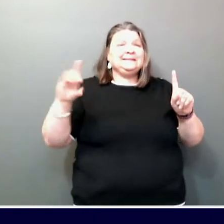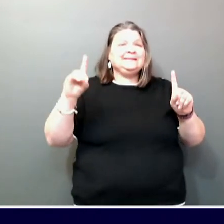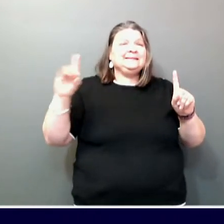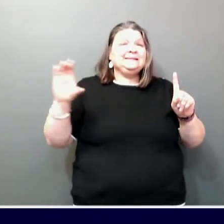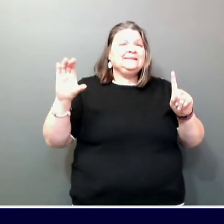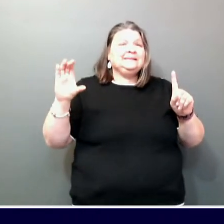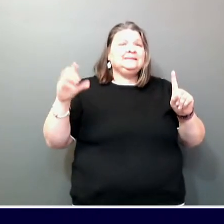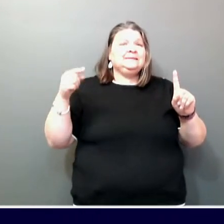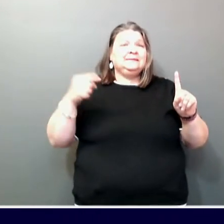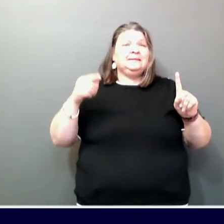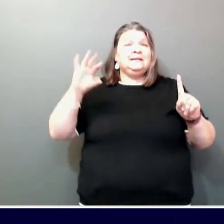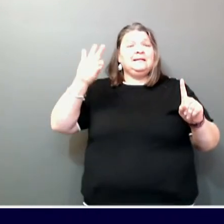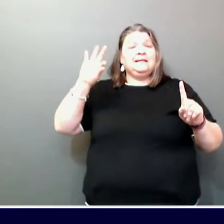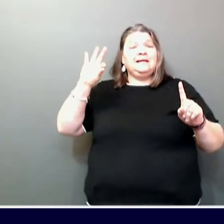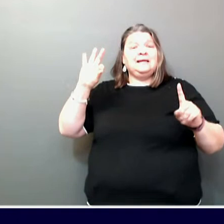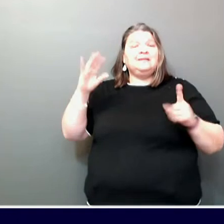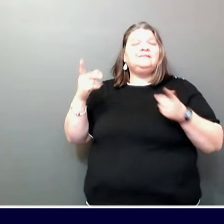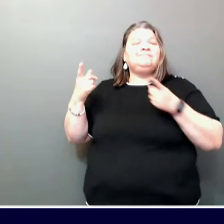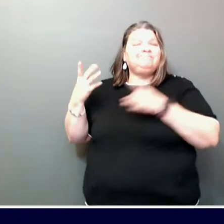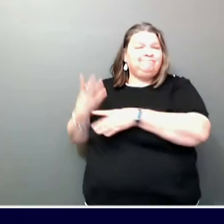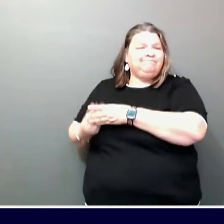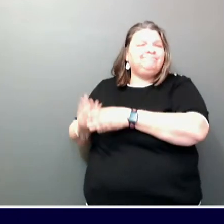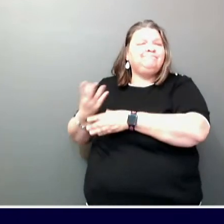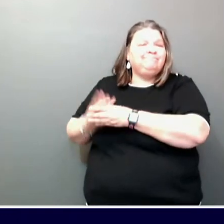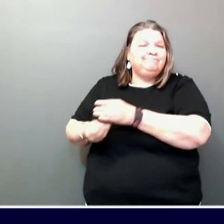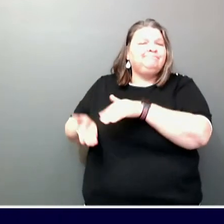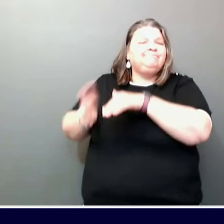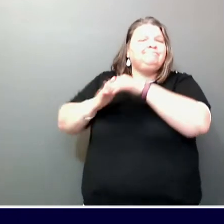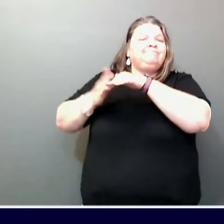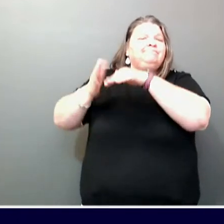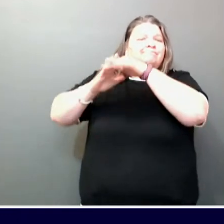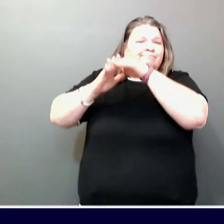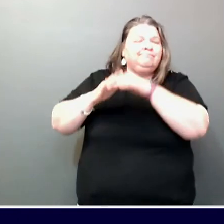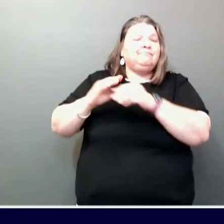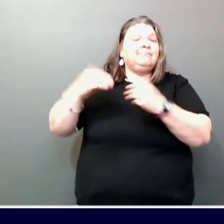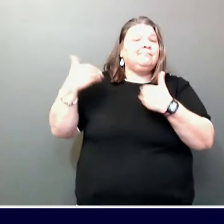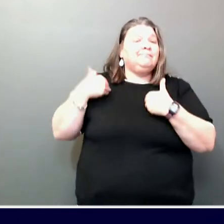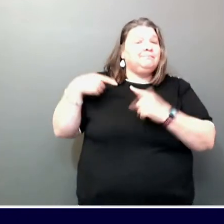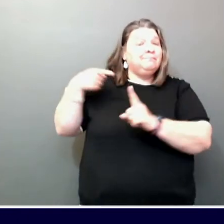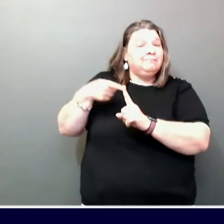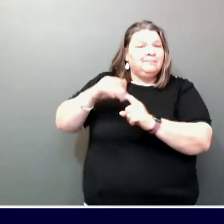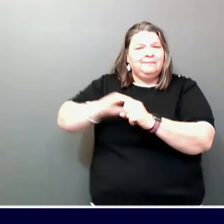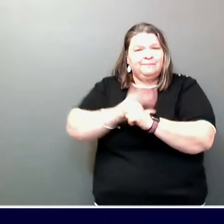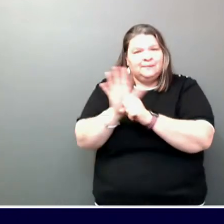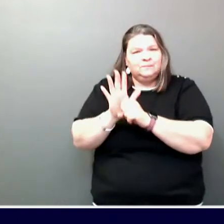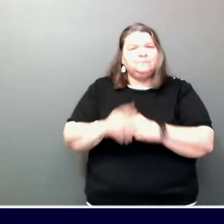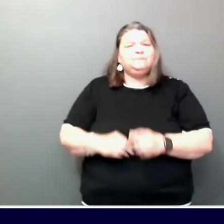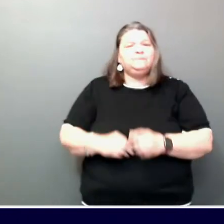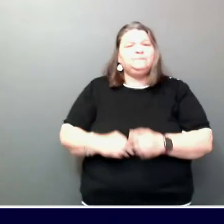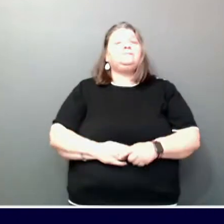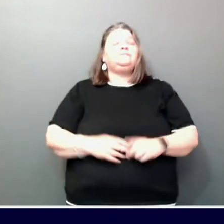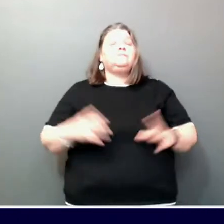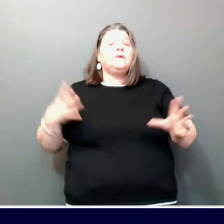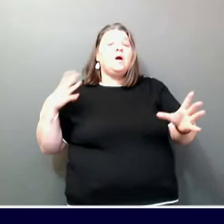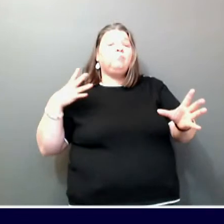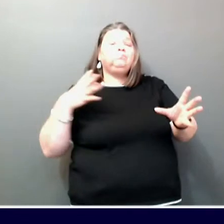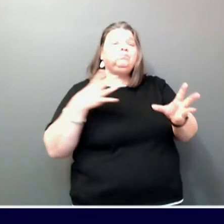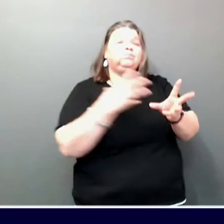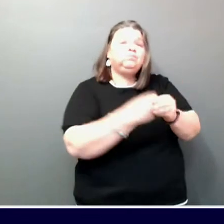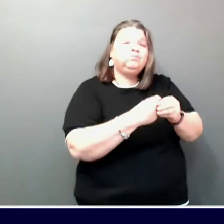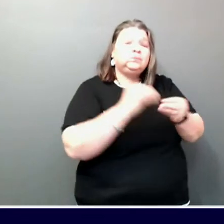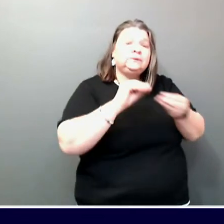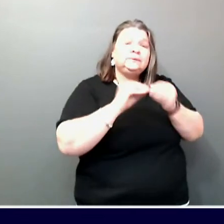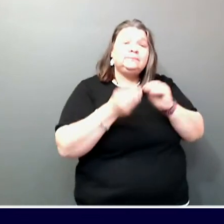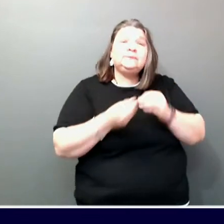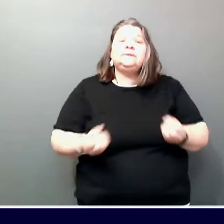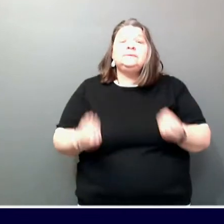deaths associated with COVID-19 today. These 9 deaths bring the total number of deaths in Maine associated with COVID